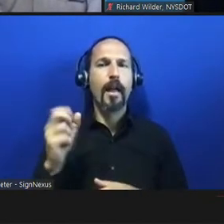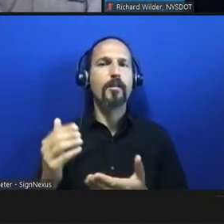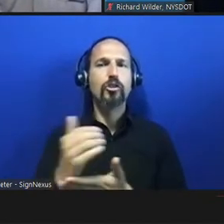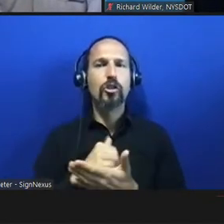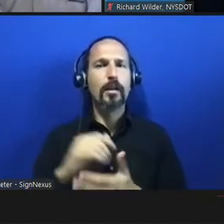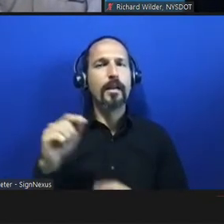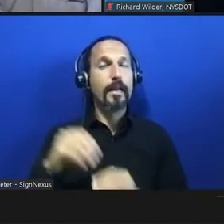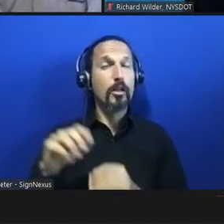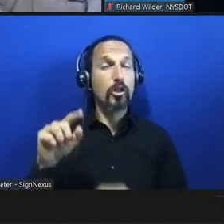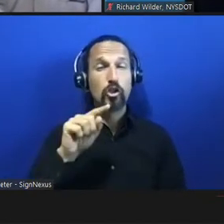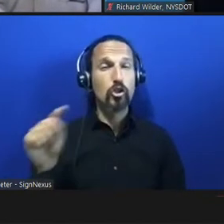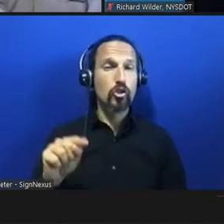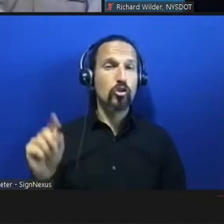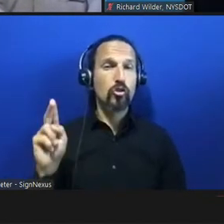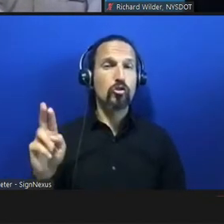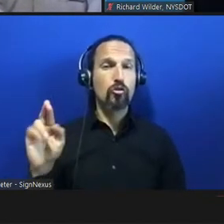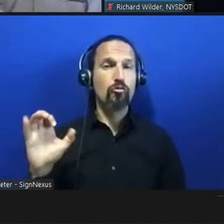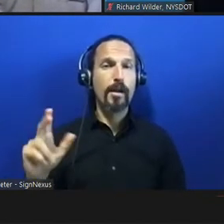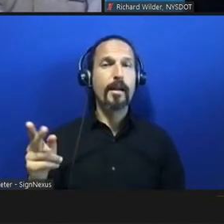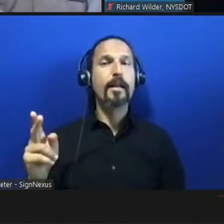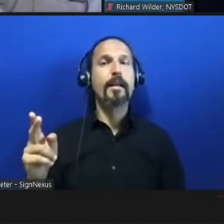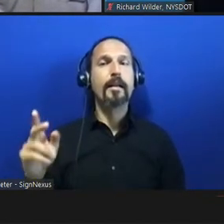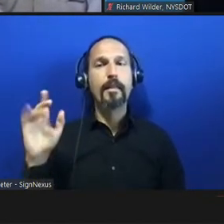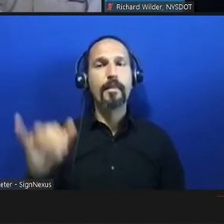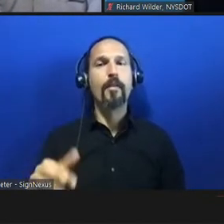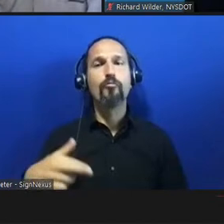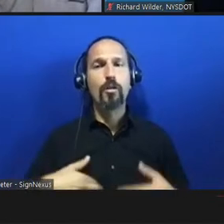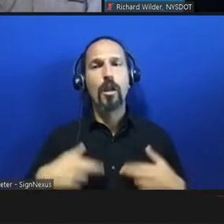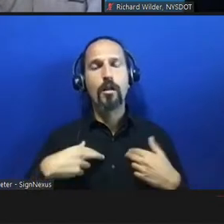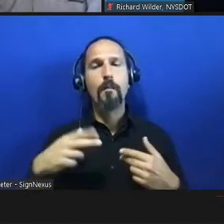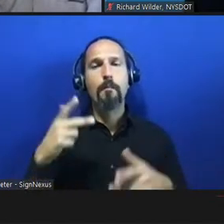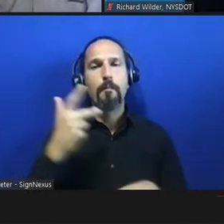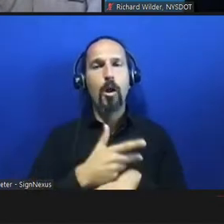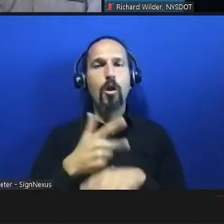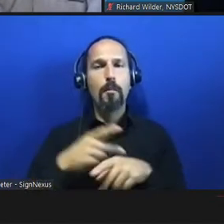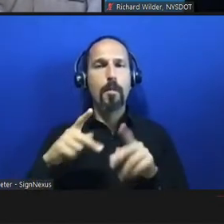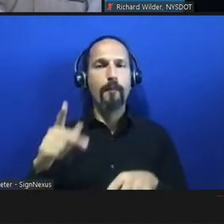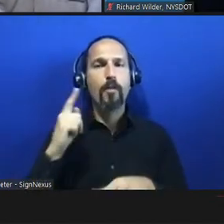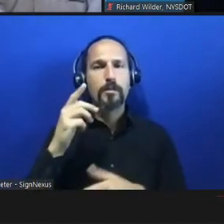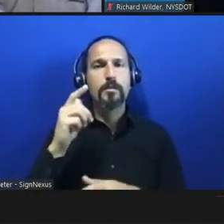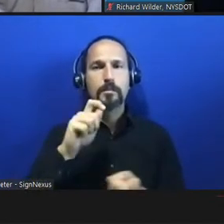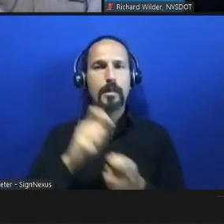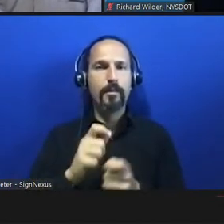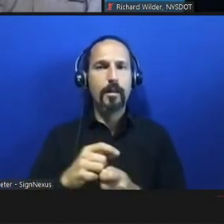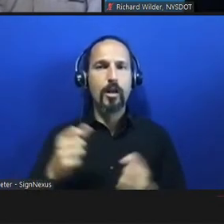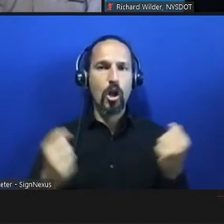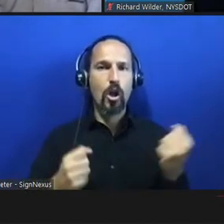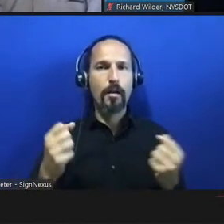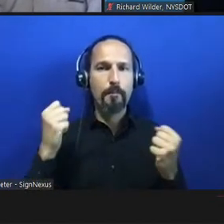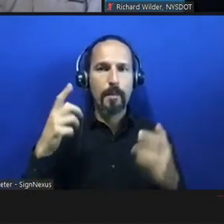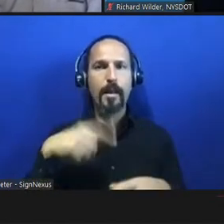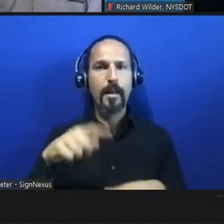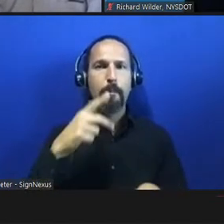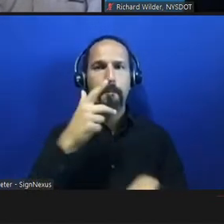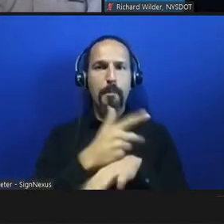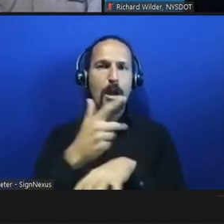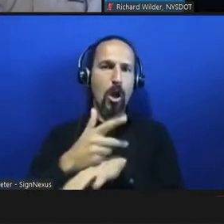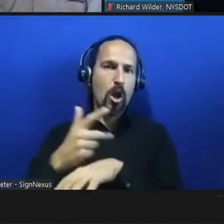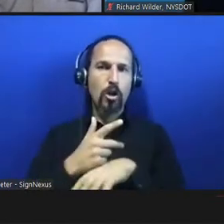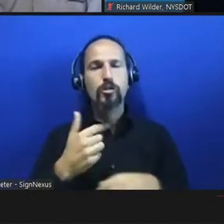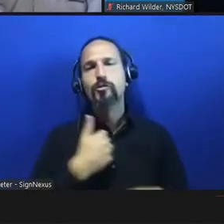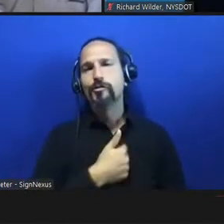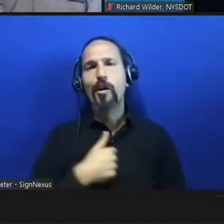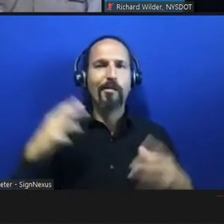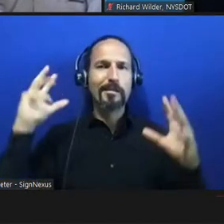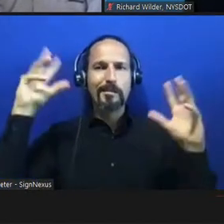where uh residential parking permits are for certain cars you have many people sorry